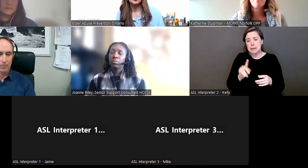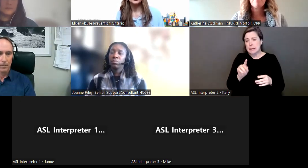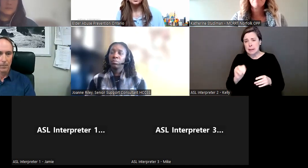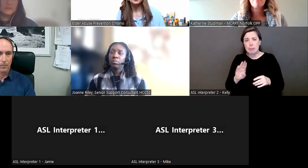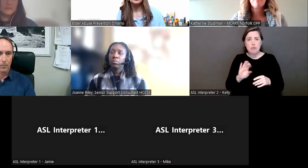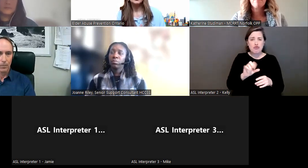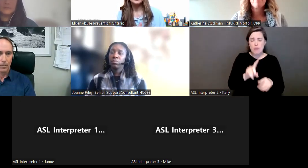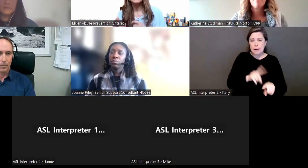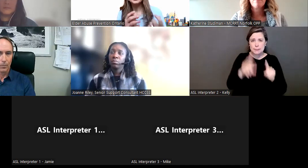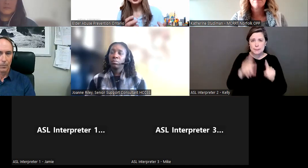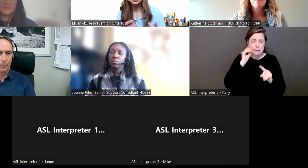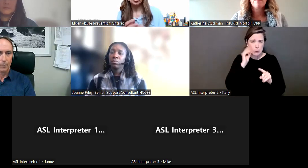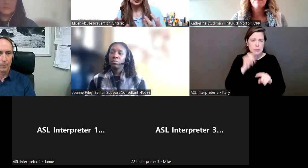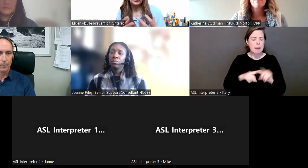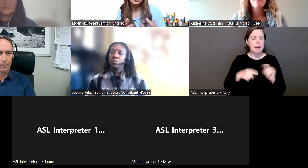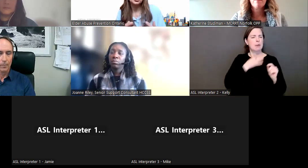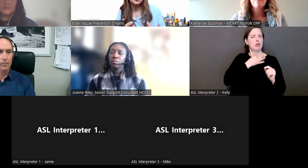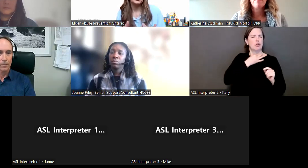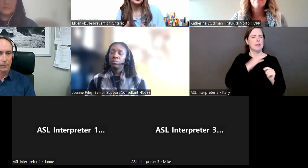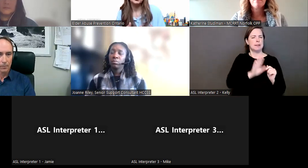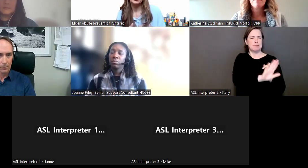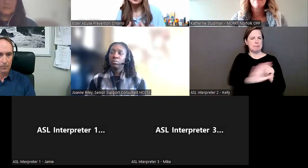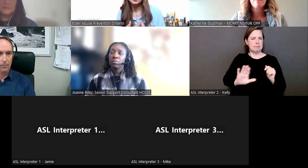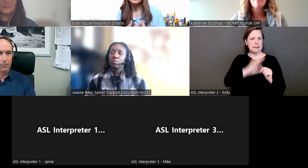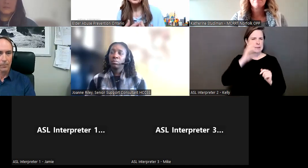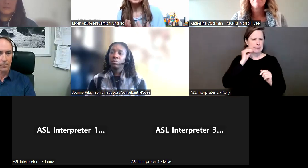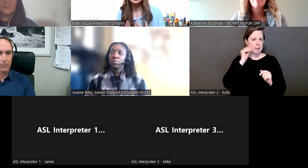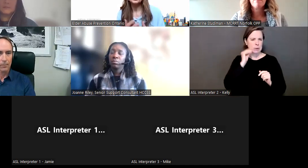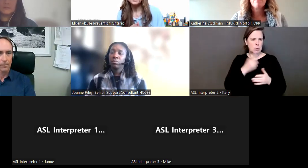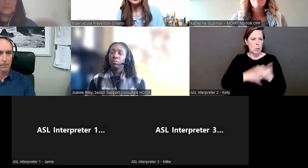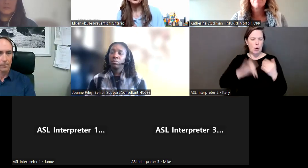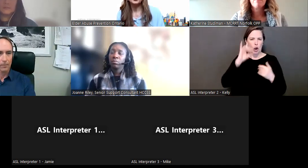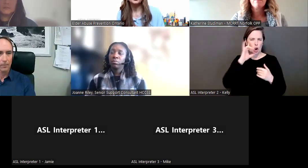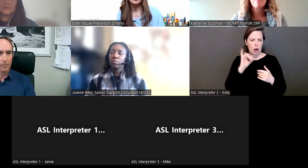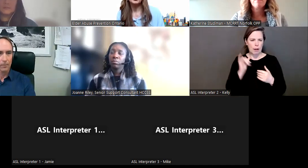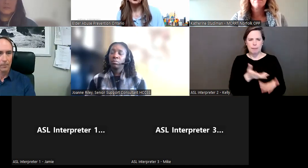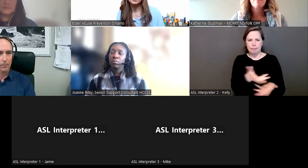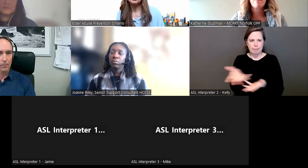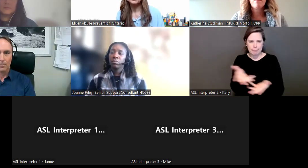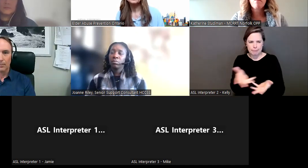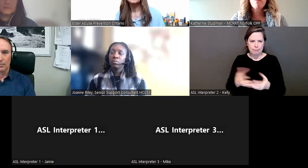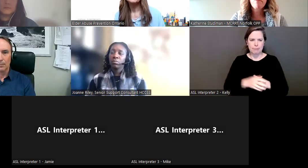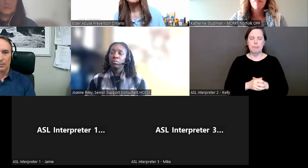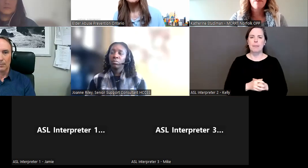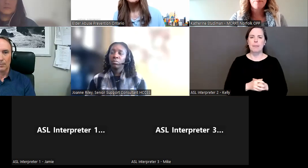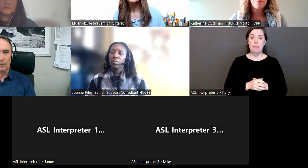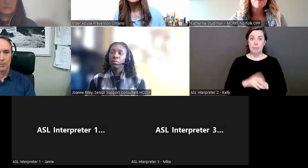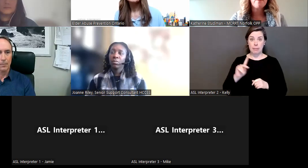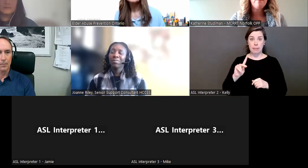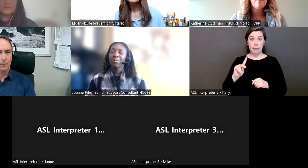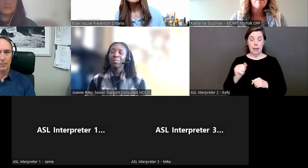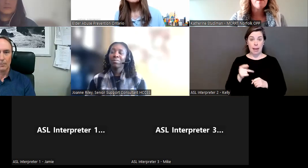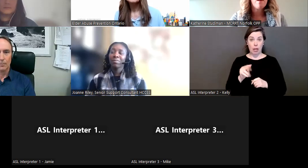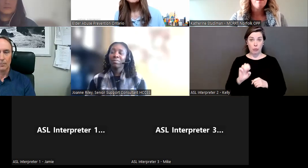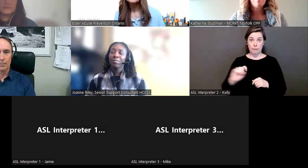differences within that relationship, or if the relationships are similar. Maybe I'll start with Katherine and then maybe go to Kim.